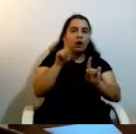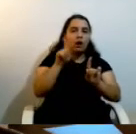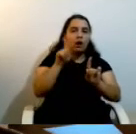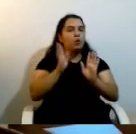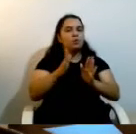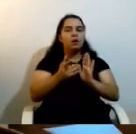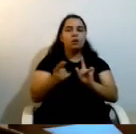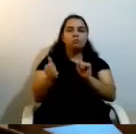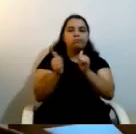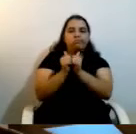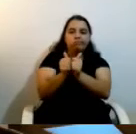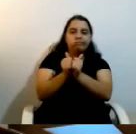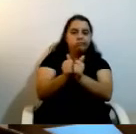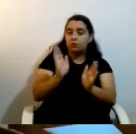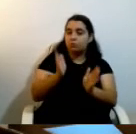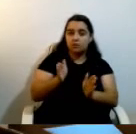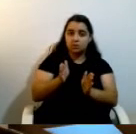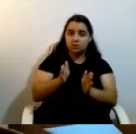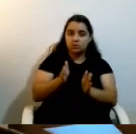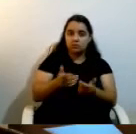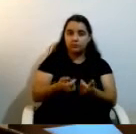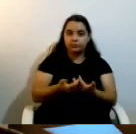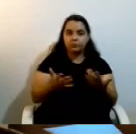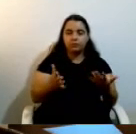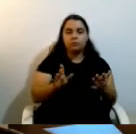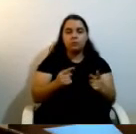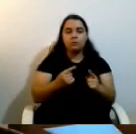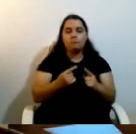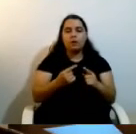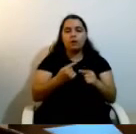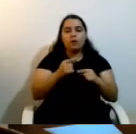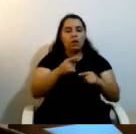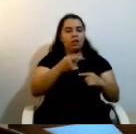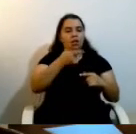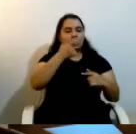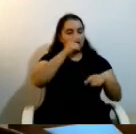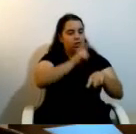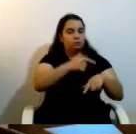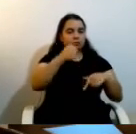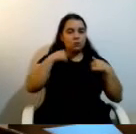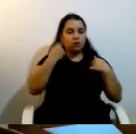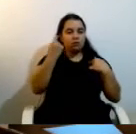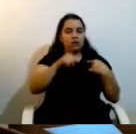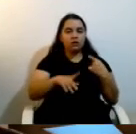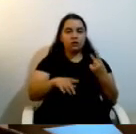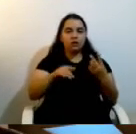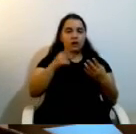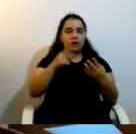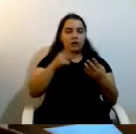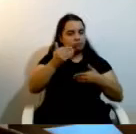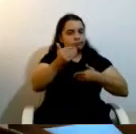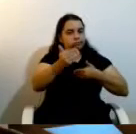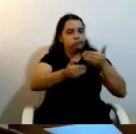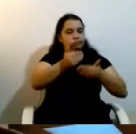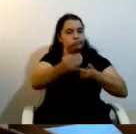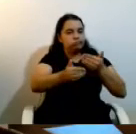time for themselves. They could carry on with their lives, continue their jobs and